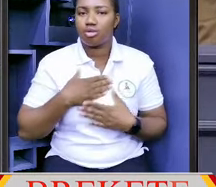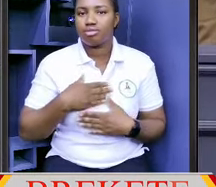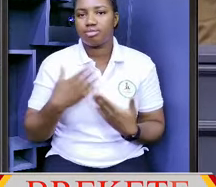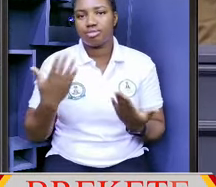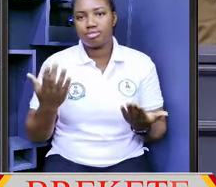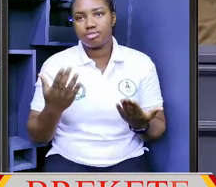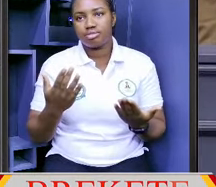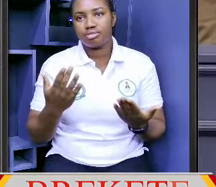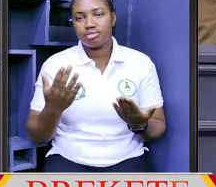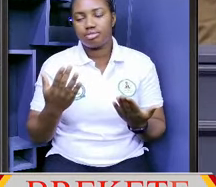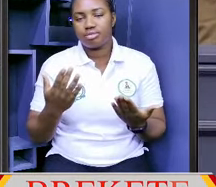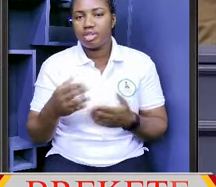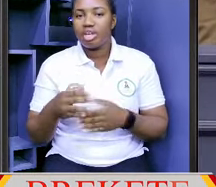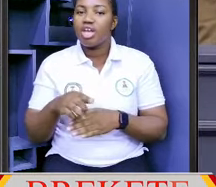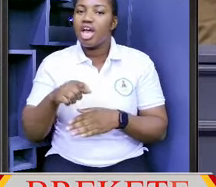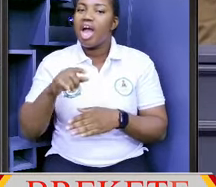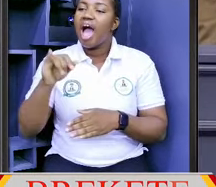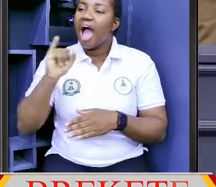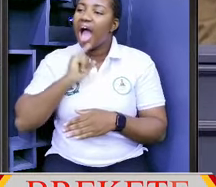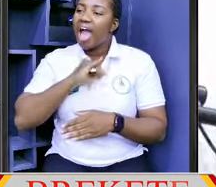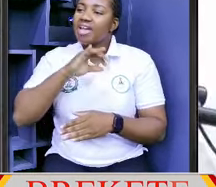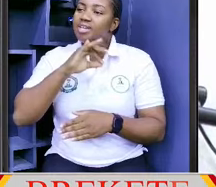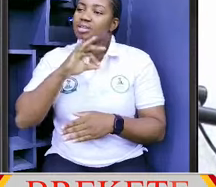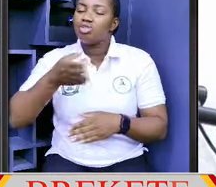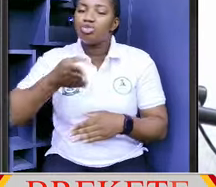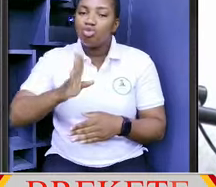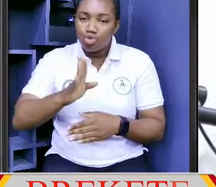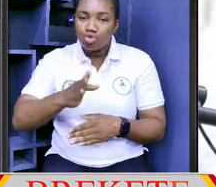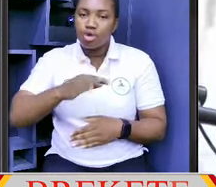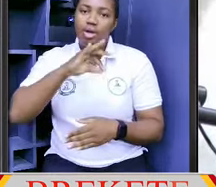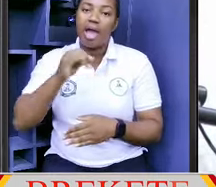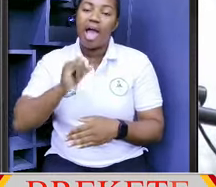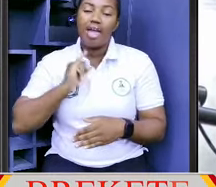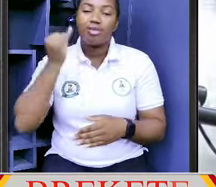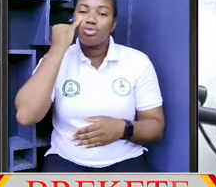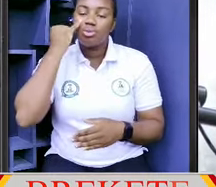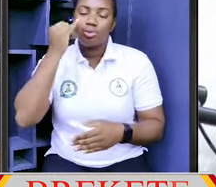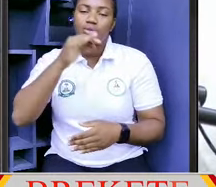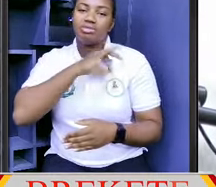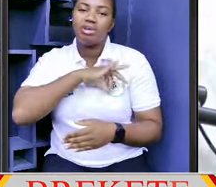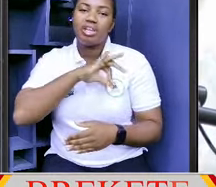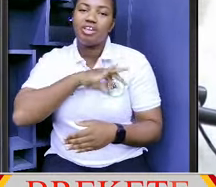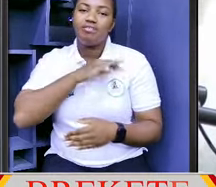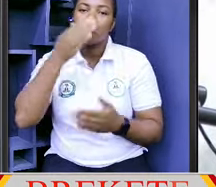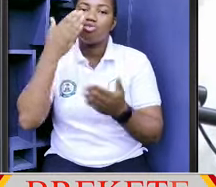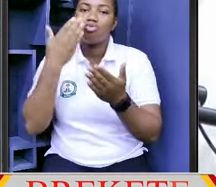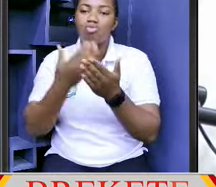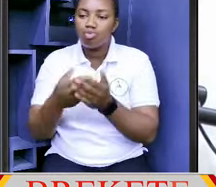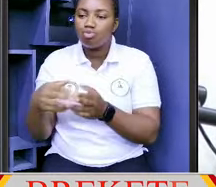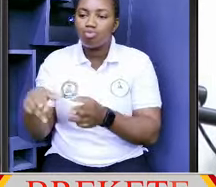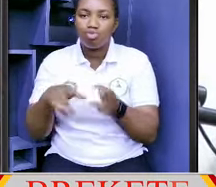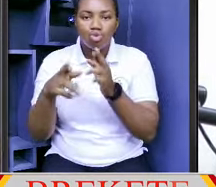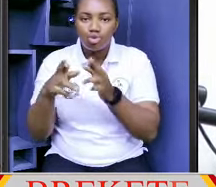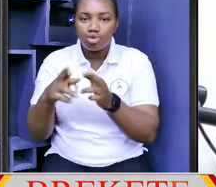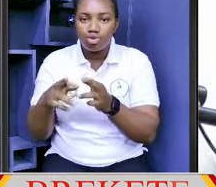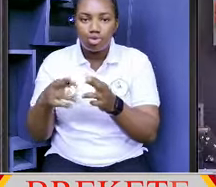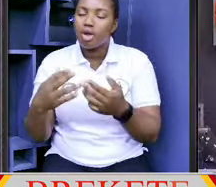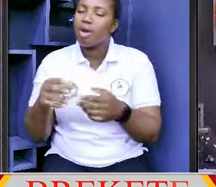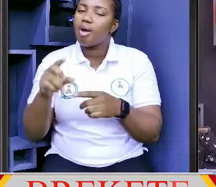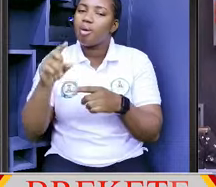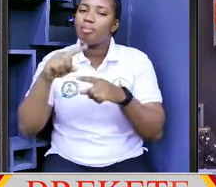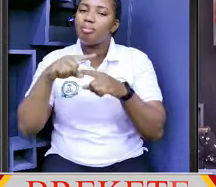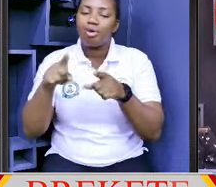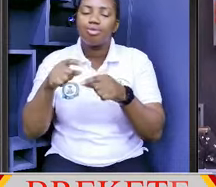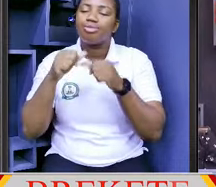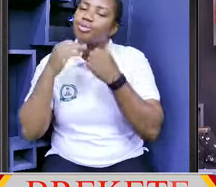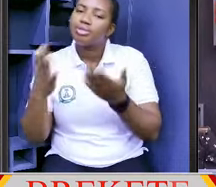They give you good road. You know the only thing I get now failure. I say make we no complain. That thing where